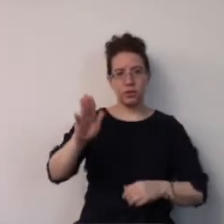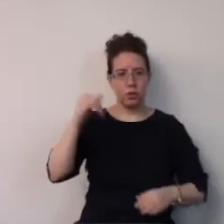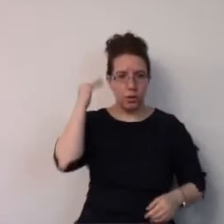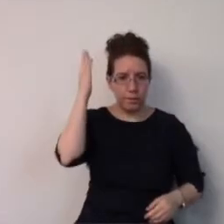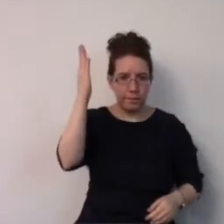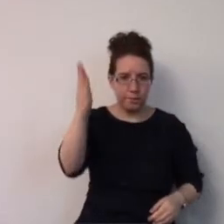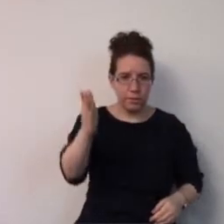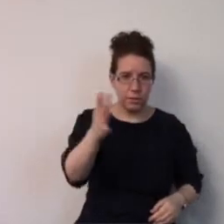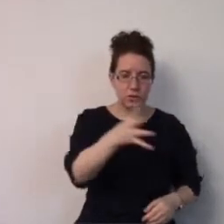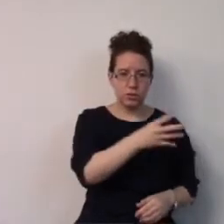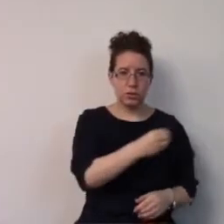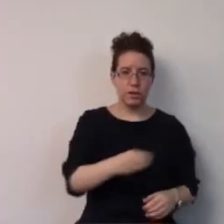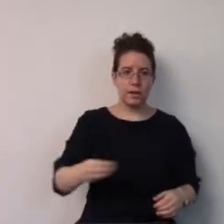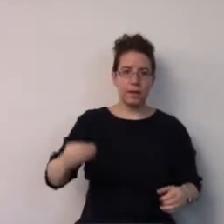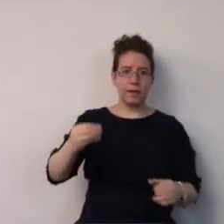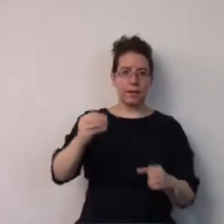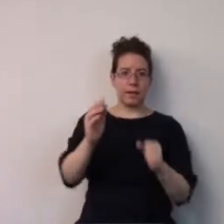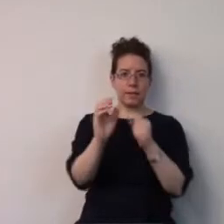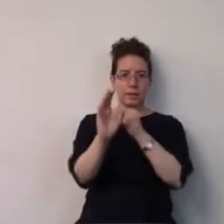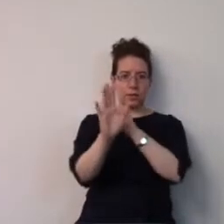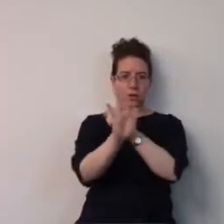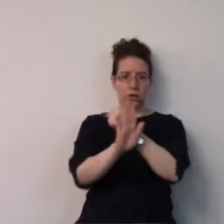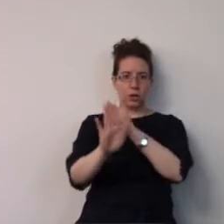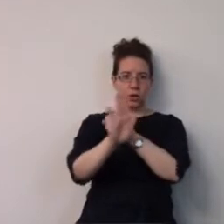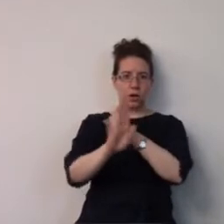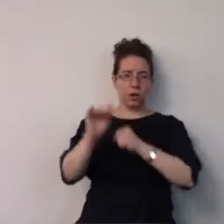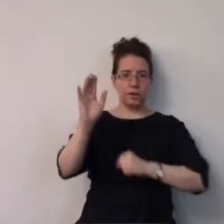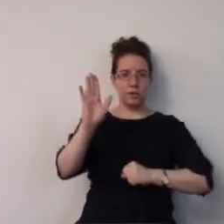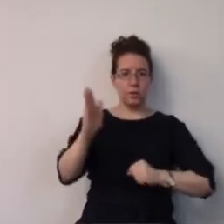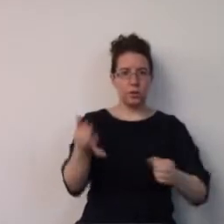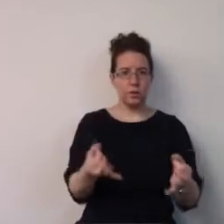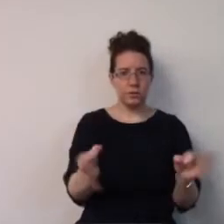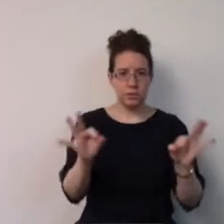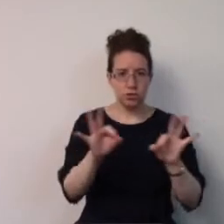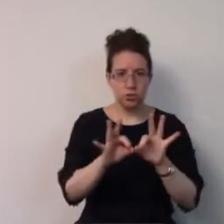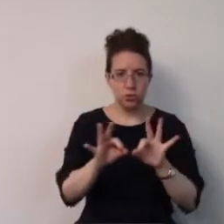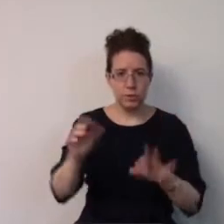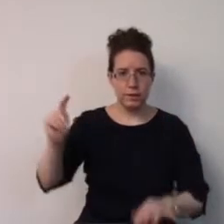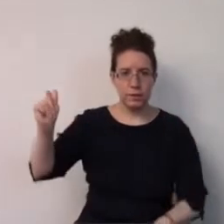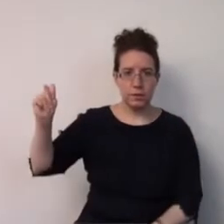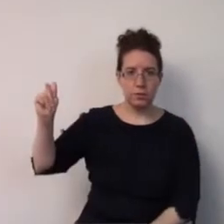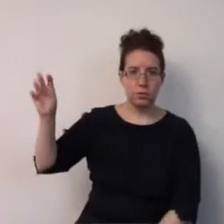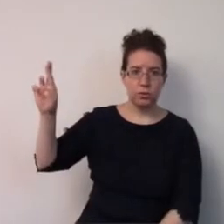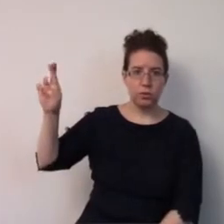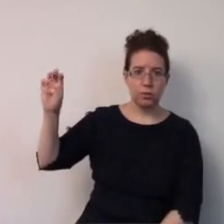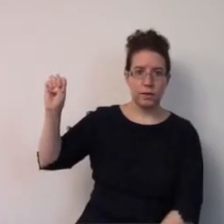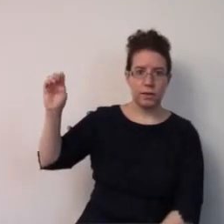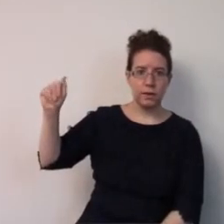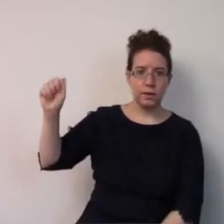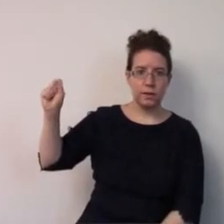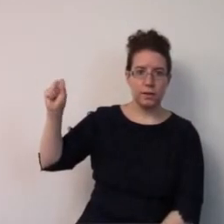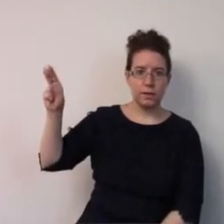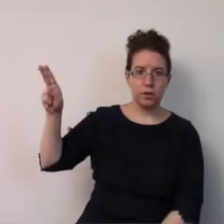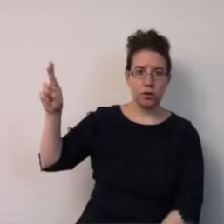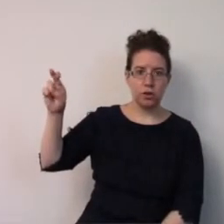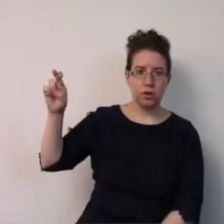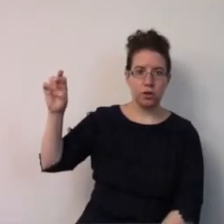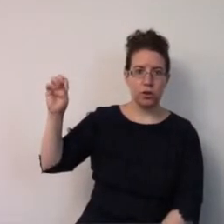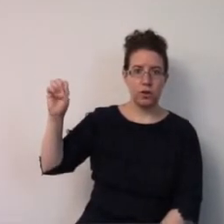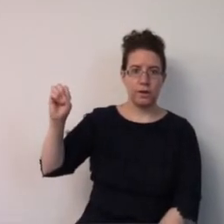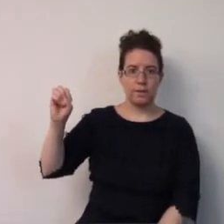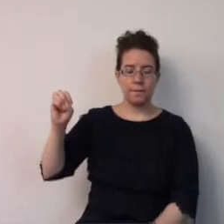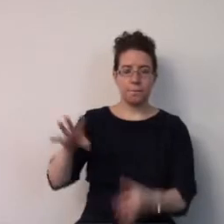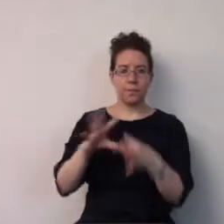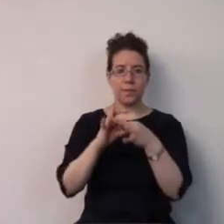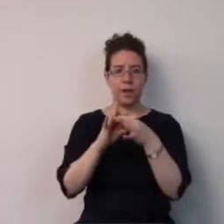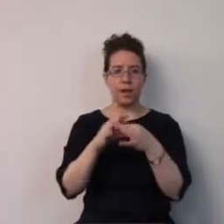Spirit, that God has given you, and your salvation, and your testimony, your praise. The enemy's trying to